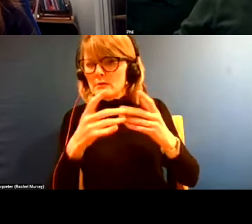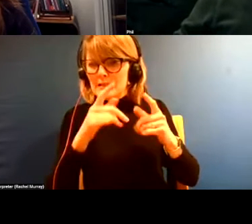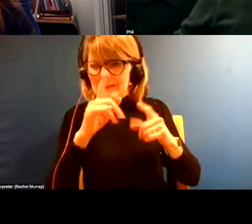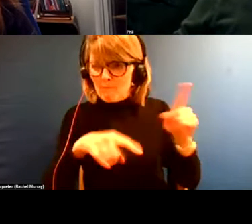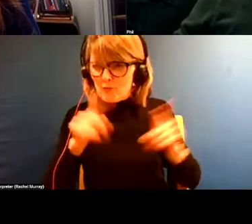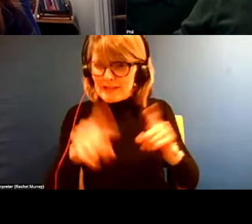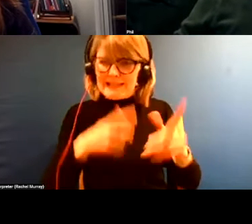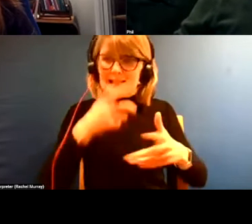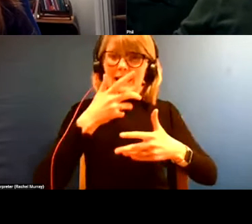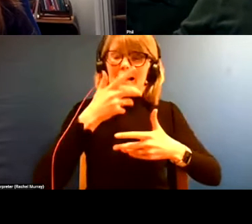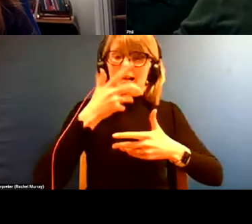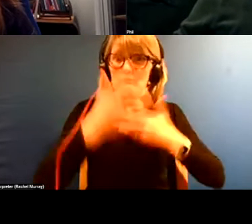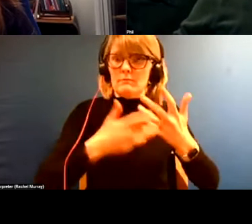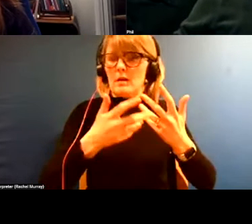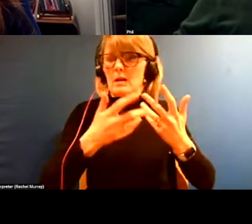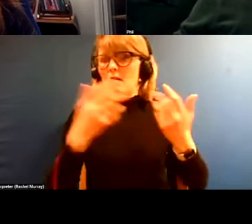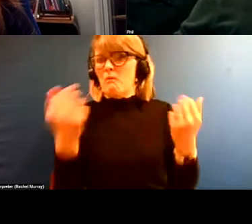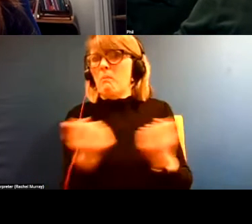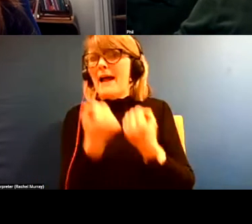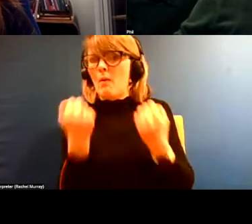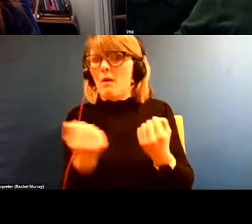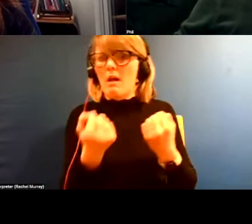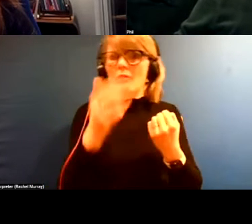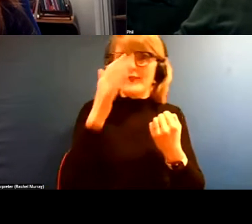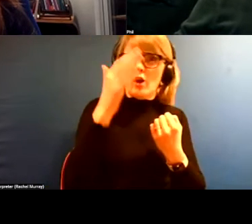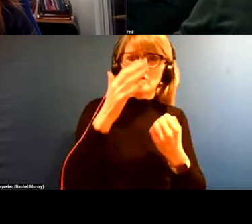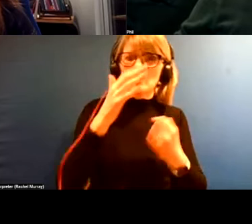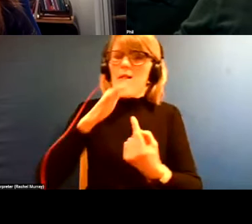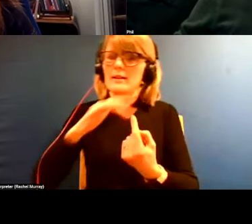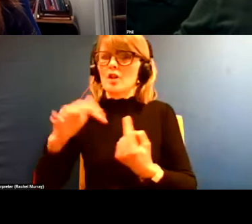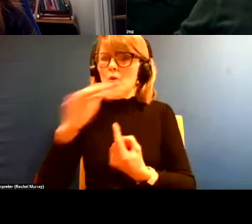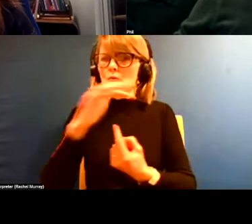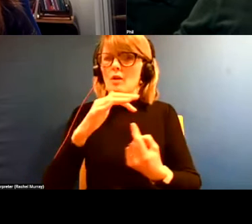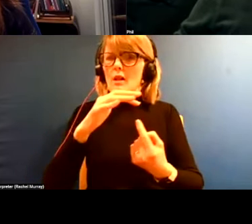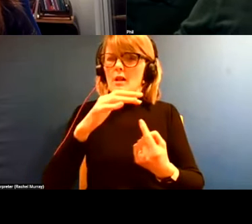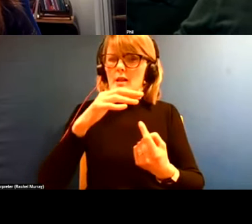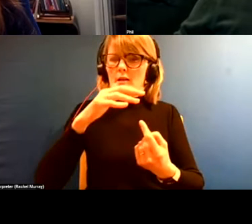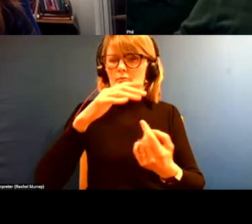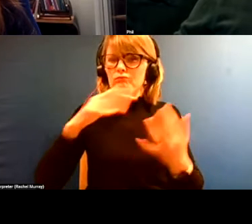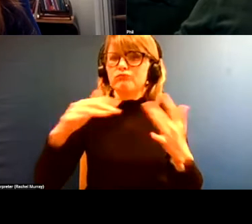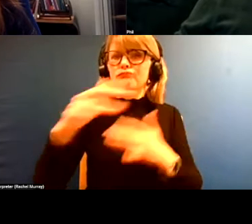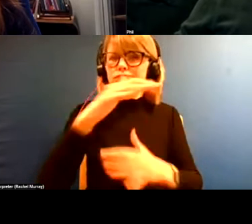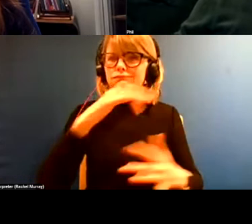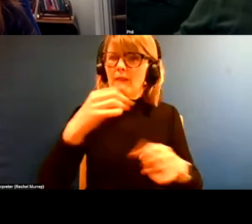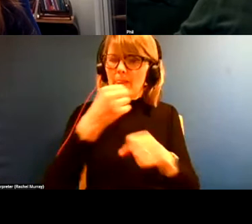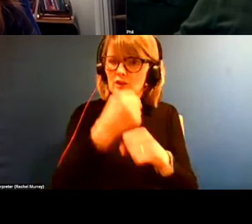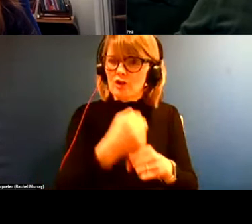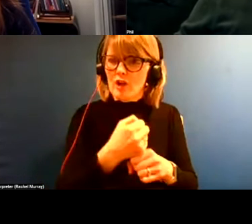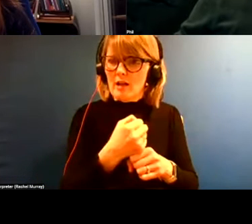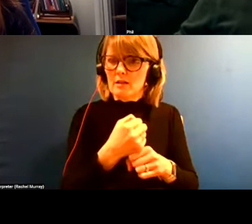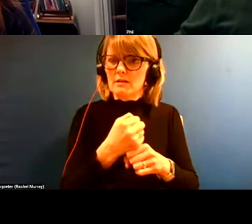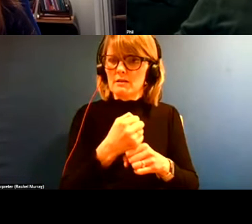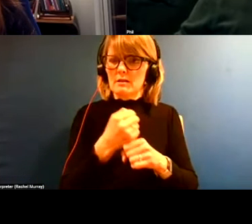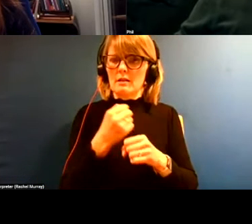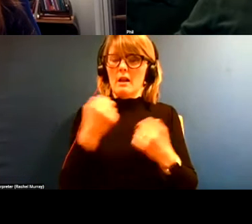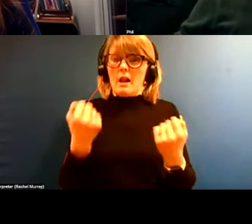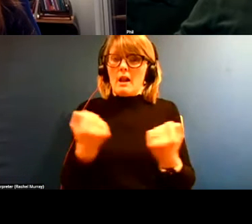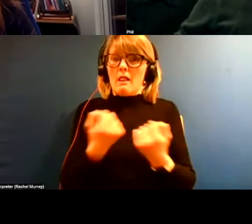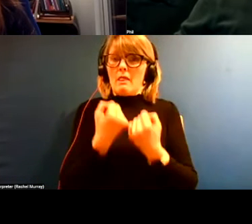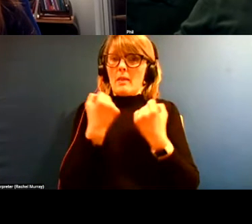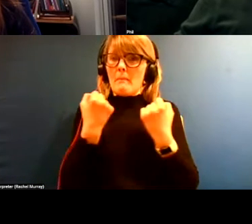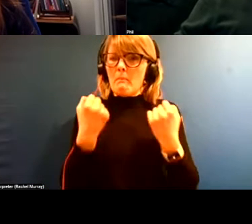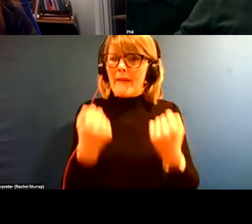example, that circulate in and around the church, what it means for power to be exercised in